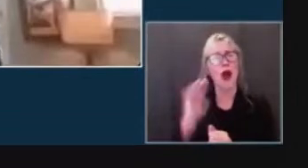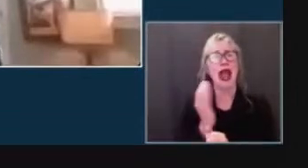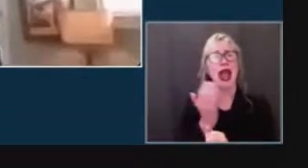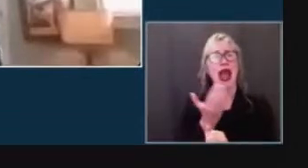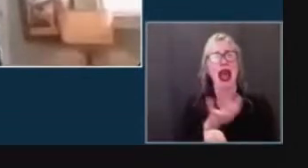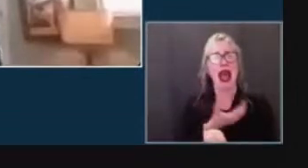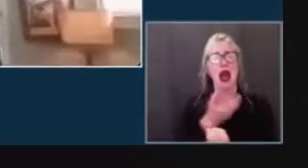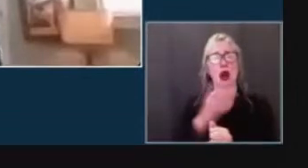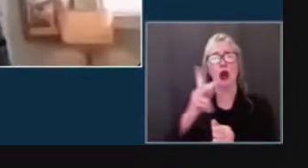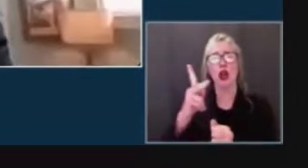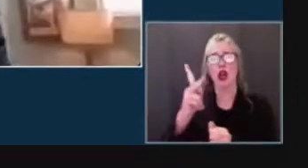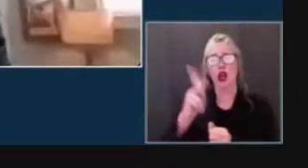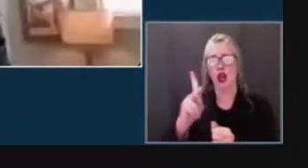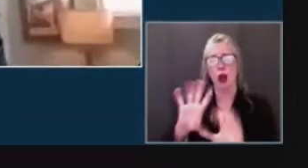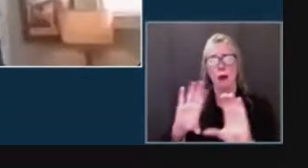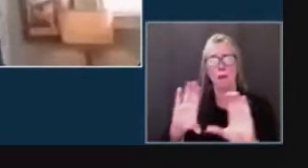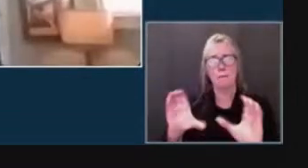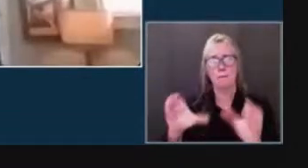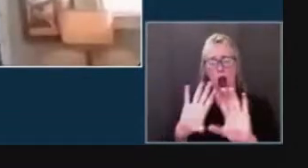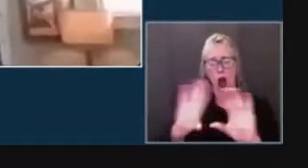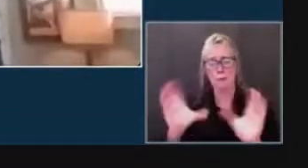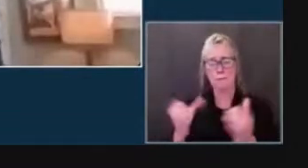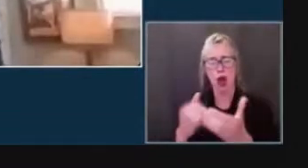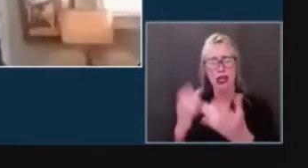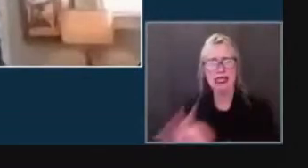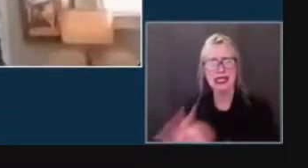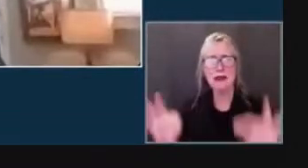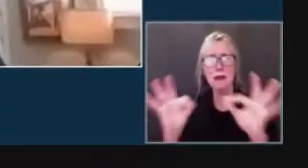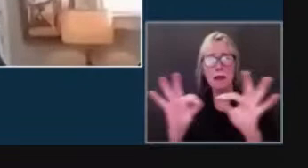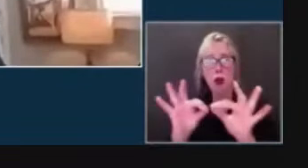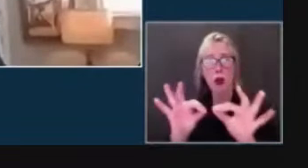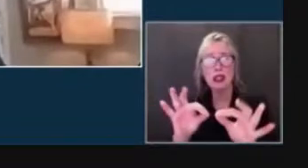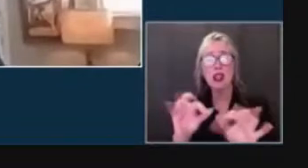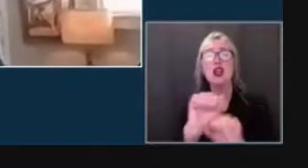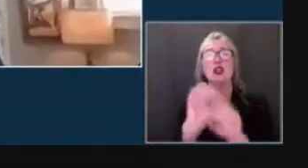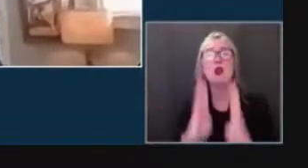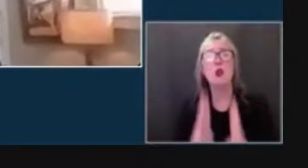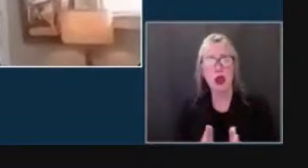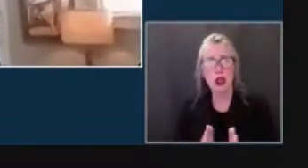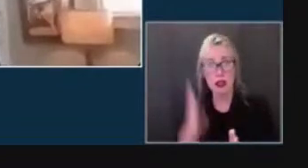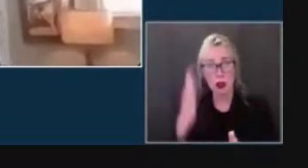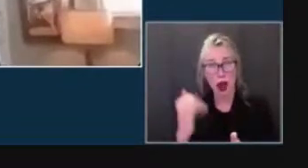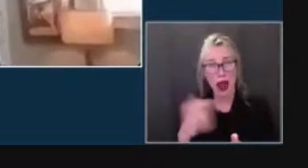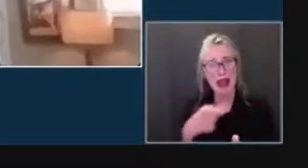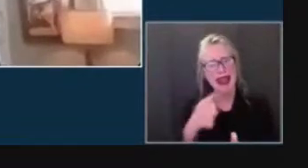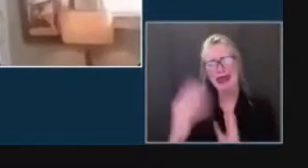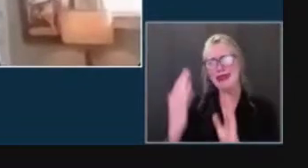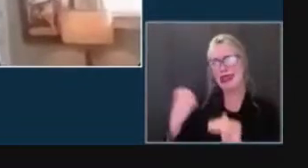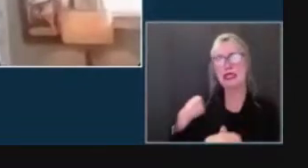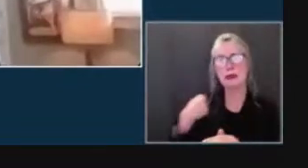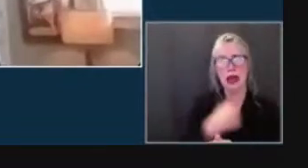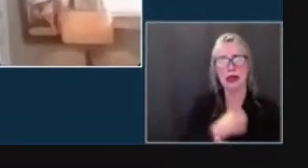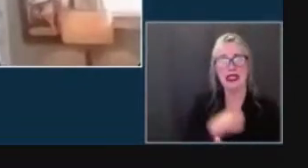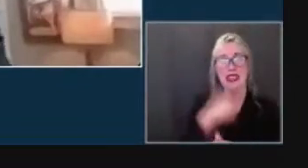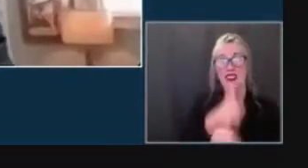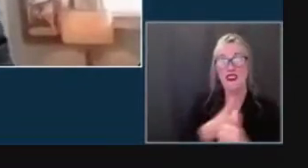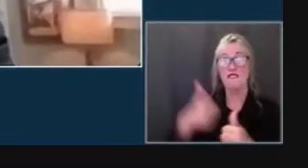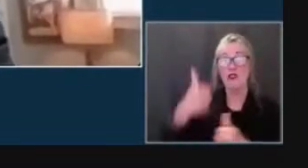so important to workers. Workers depend on us to stand up to big corporations, make things